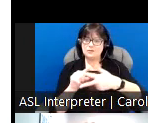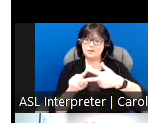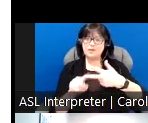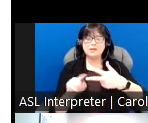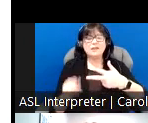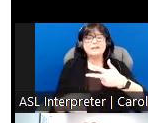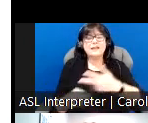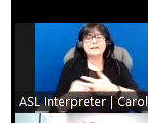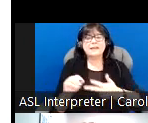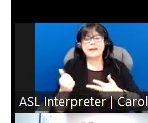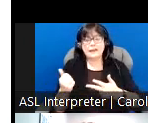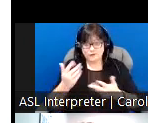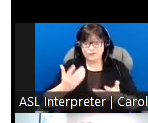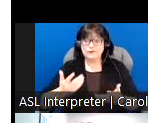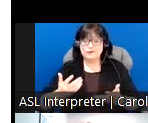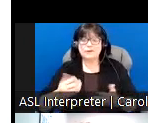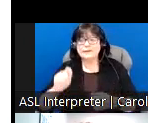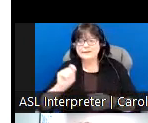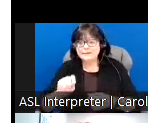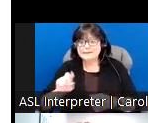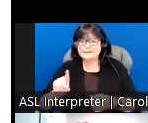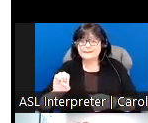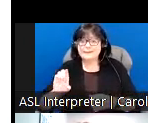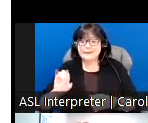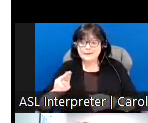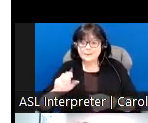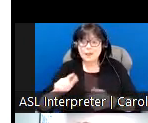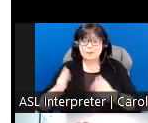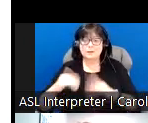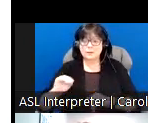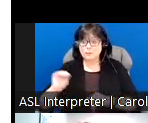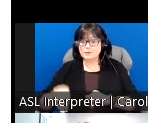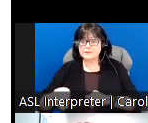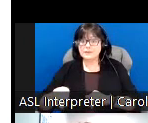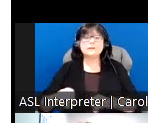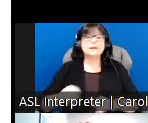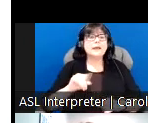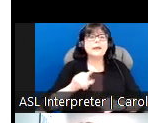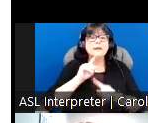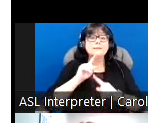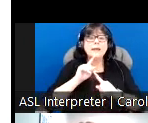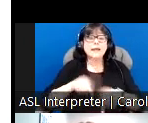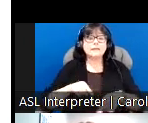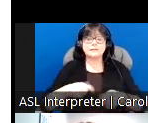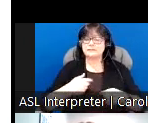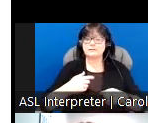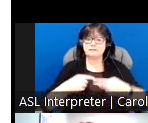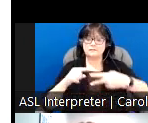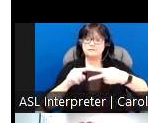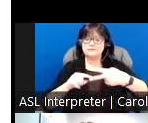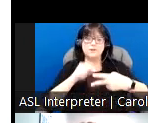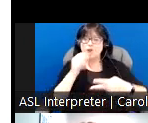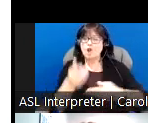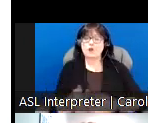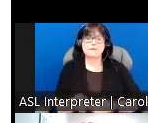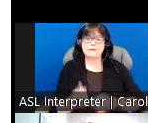if they click not confident, then they won't have to do a question in relation to that. They're already saying they're not confident in